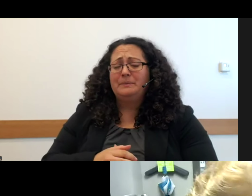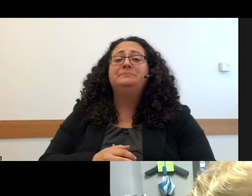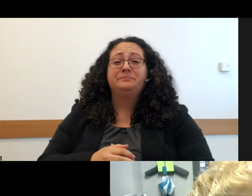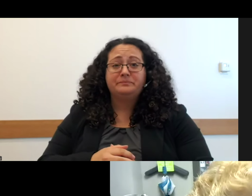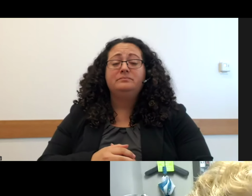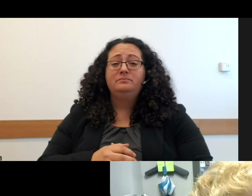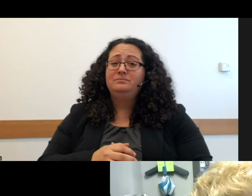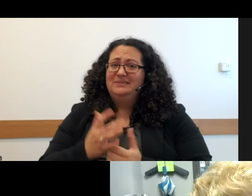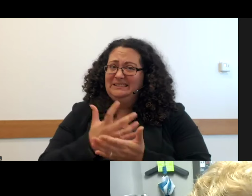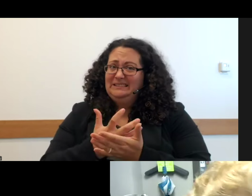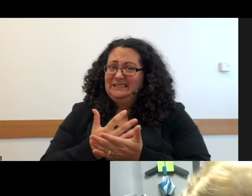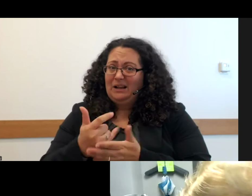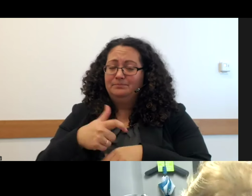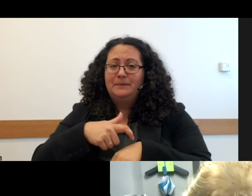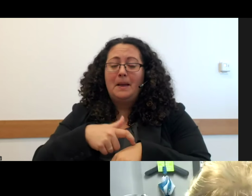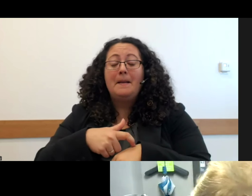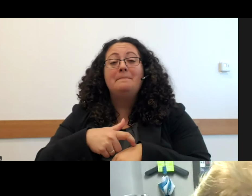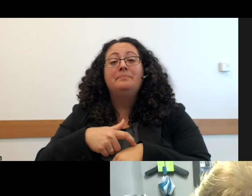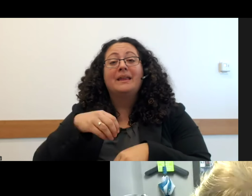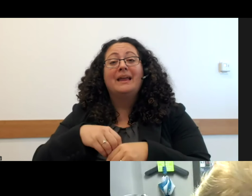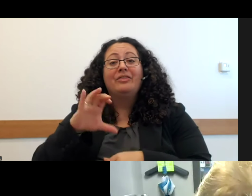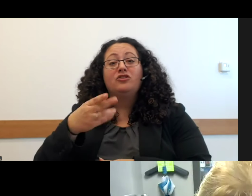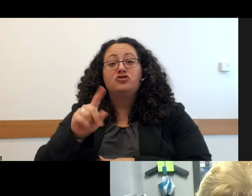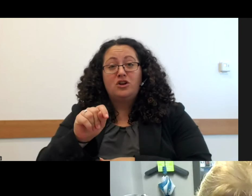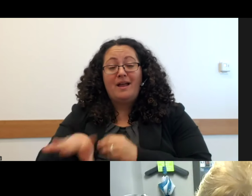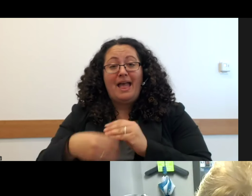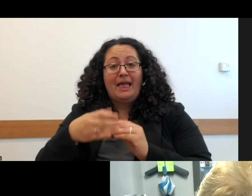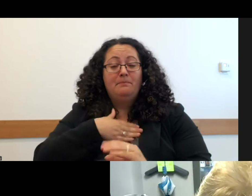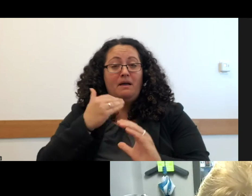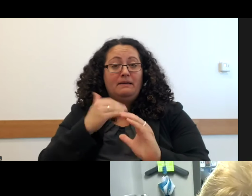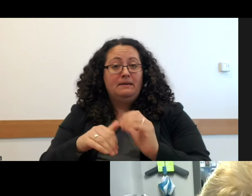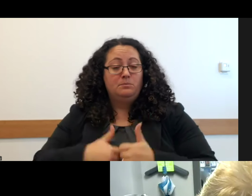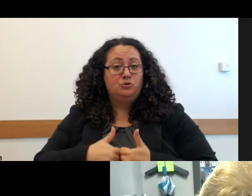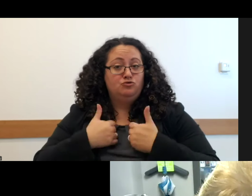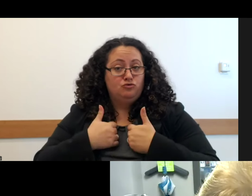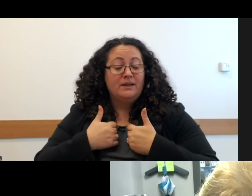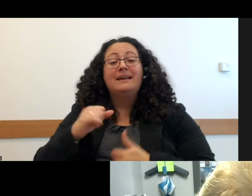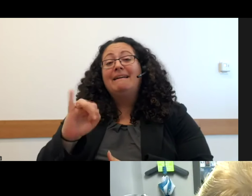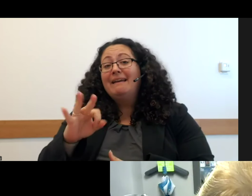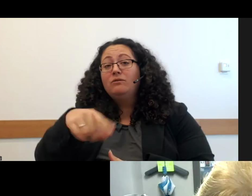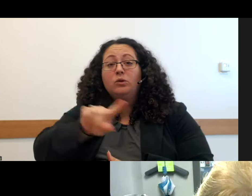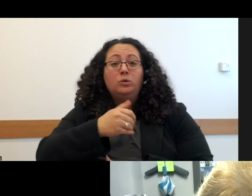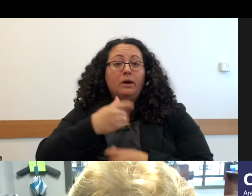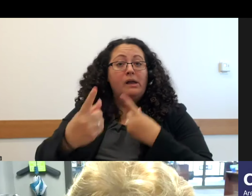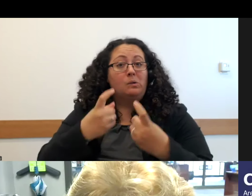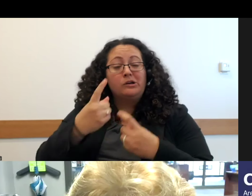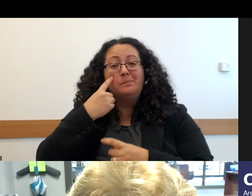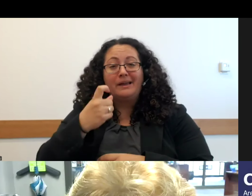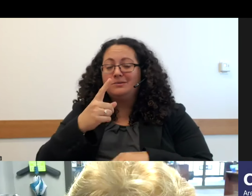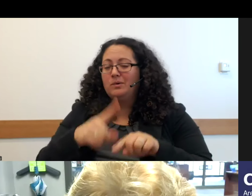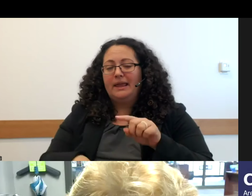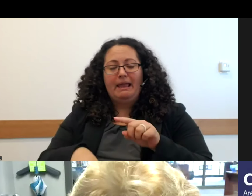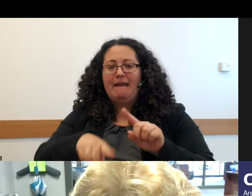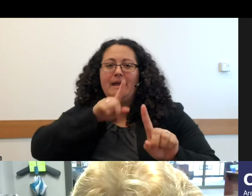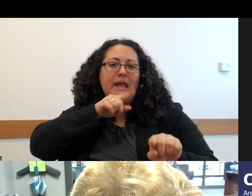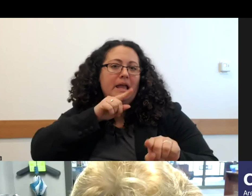folks, we are running low on time. So in the chat, I have put my email address. If you have a question, because we're not going to have time to get